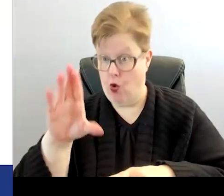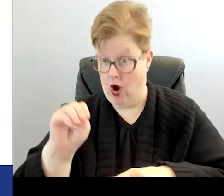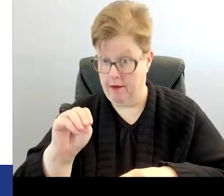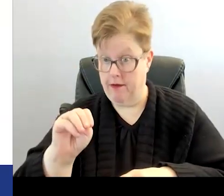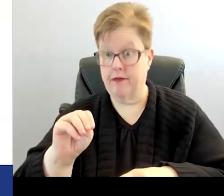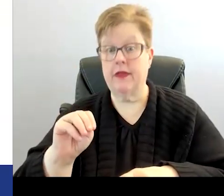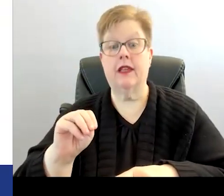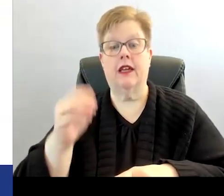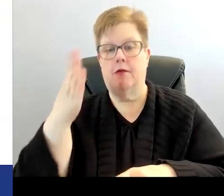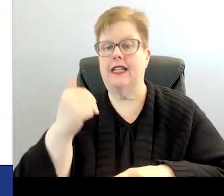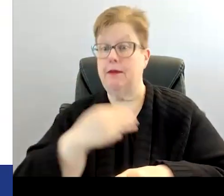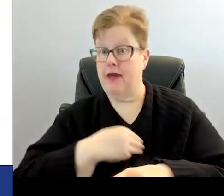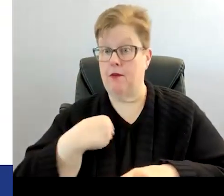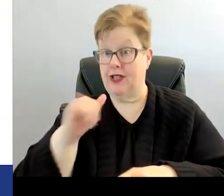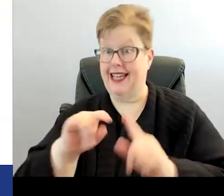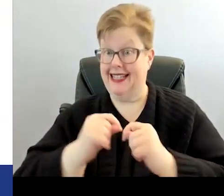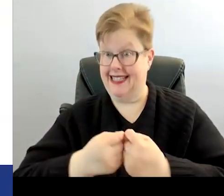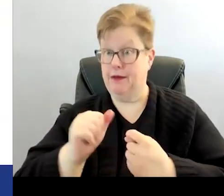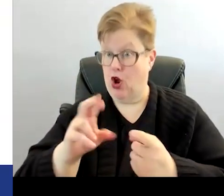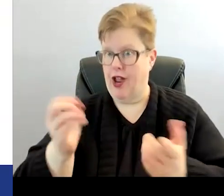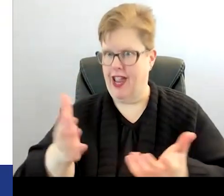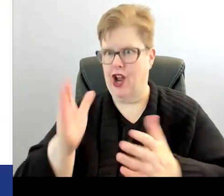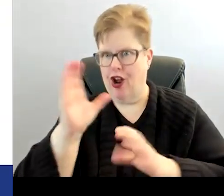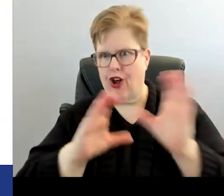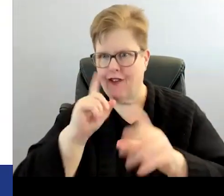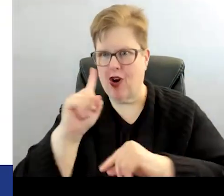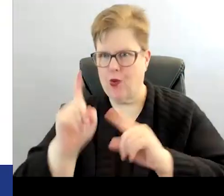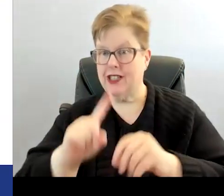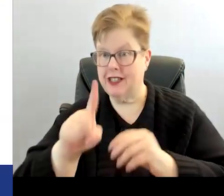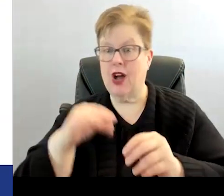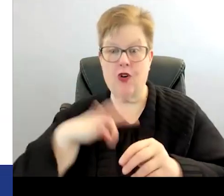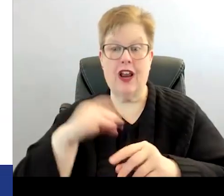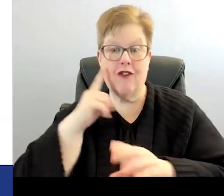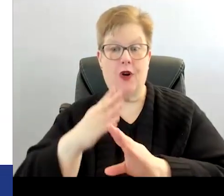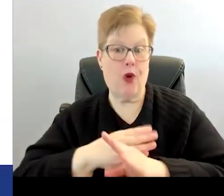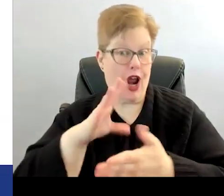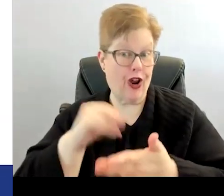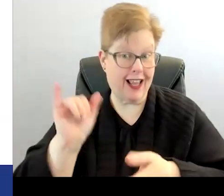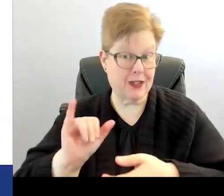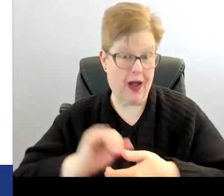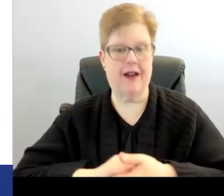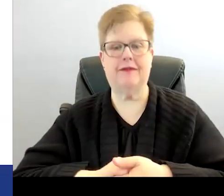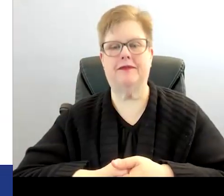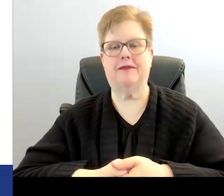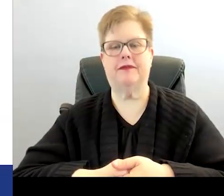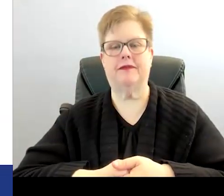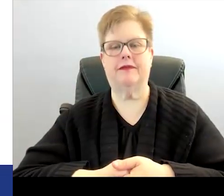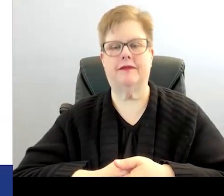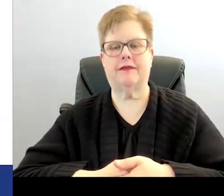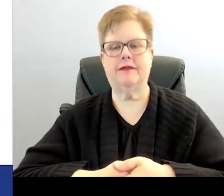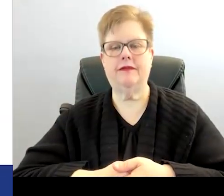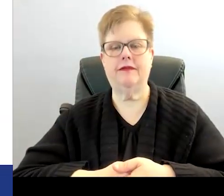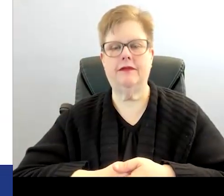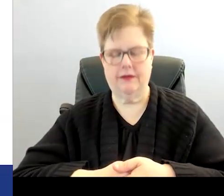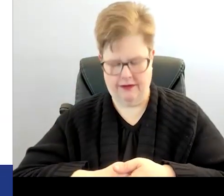because members of that team are in orientation looking for questions about credit for prior learning as well. So those are